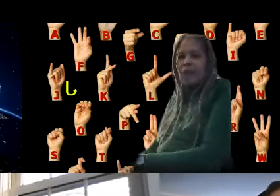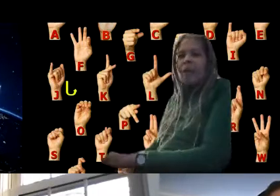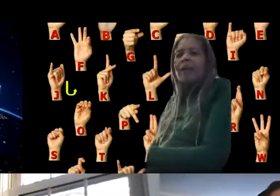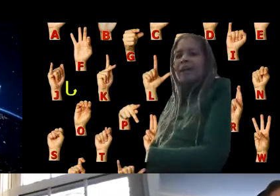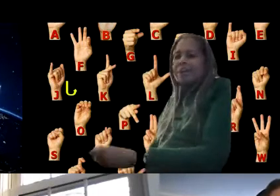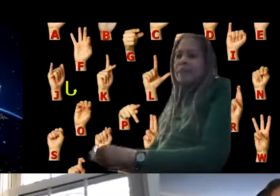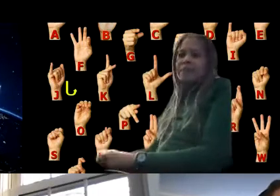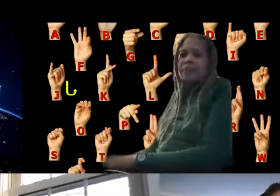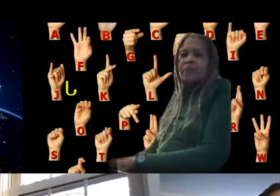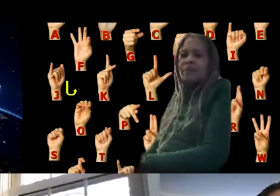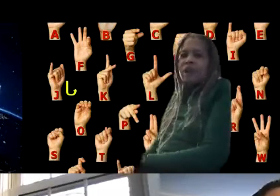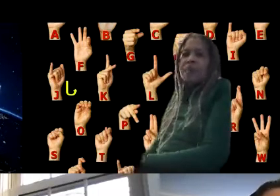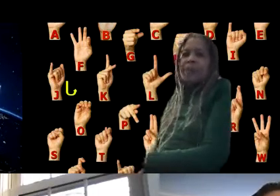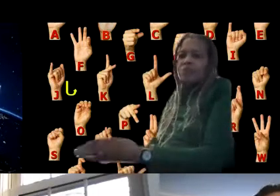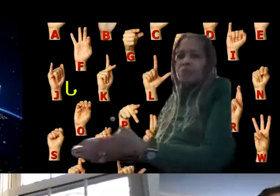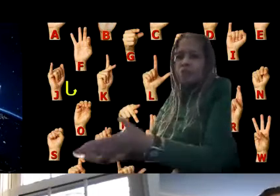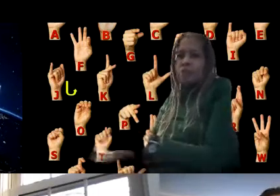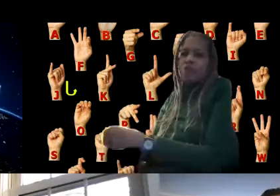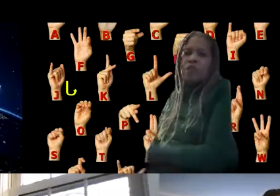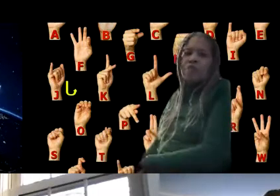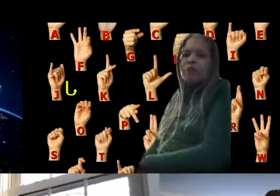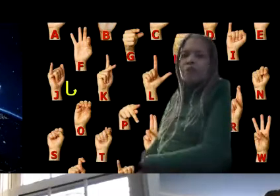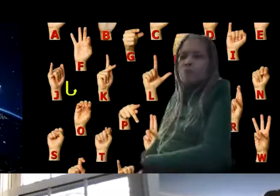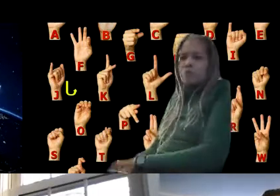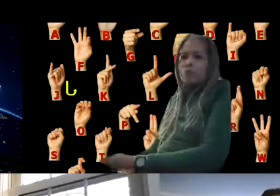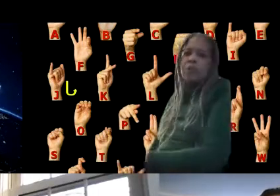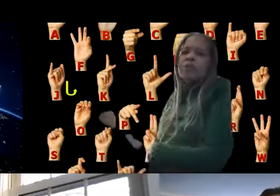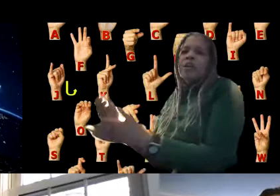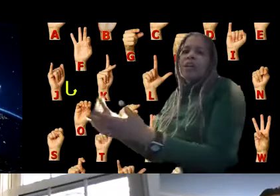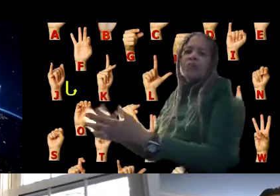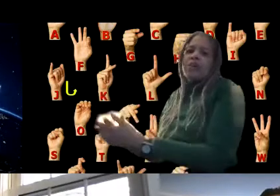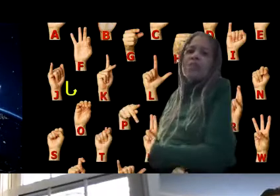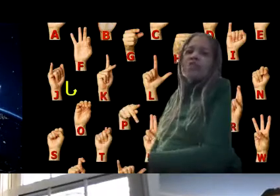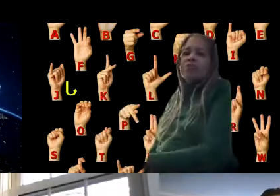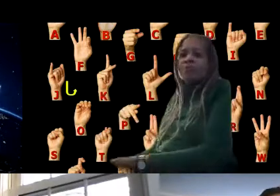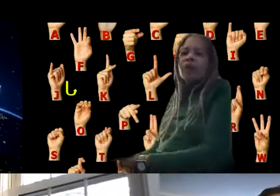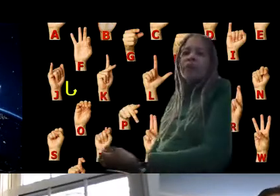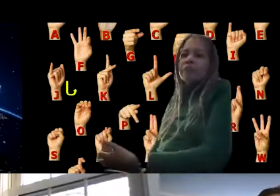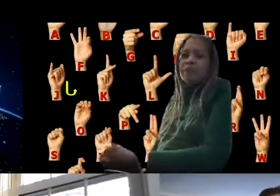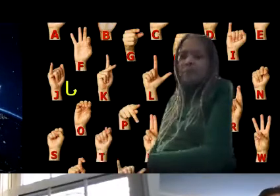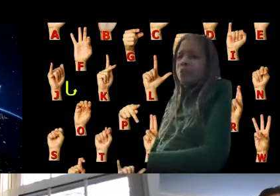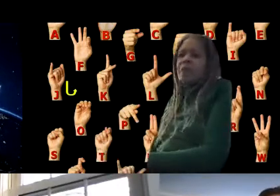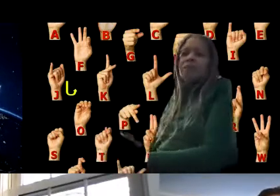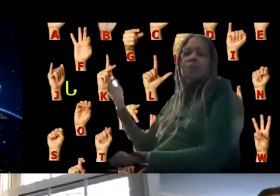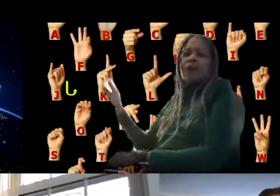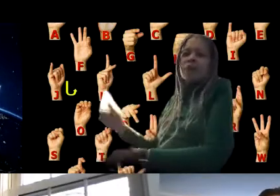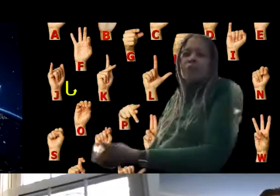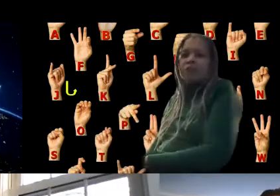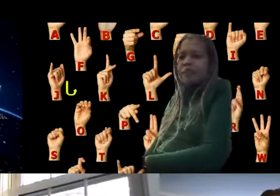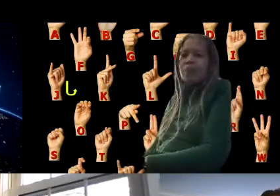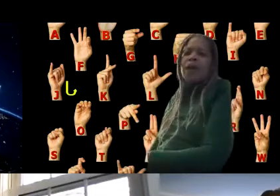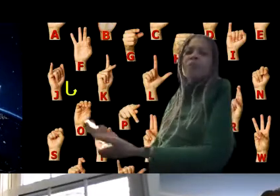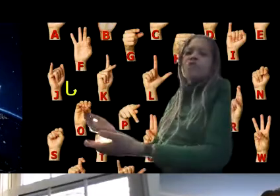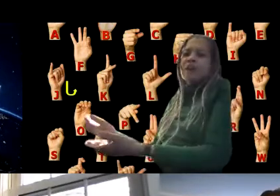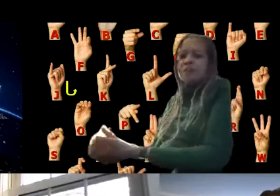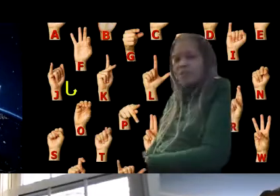what they are and not sit around and talk about it. What you just said, my question was rhetorical. It's a question that's lived on in infamy. It's been around for a long